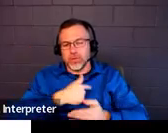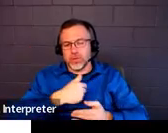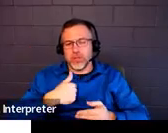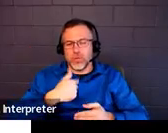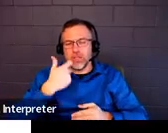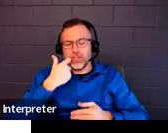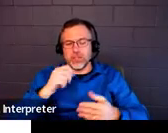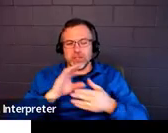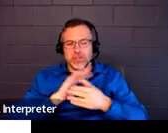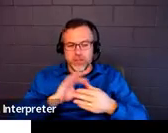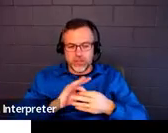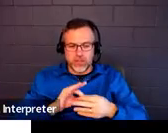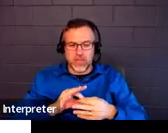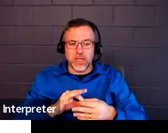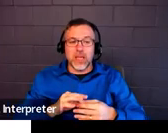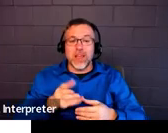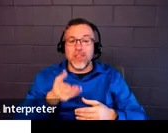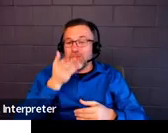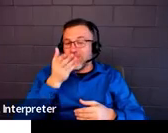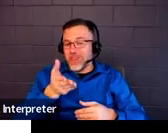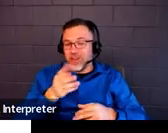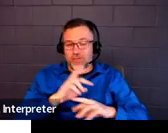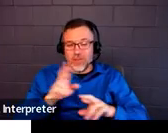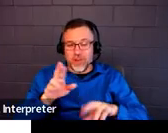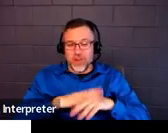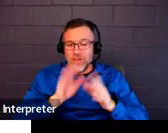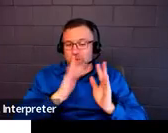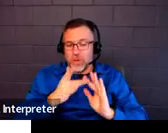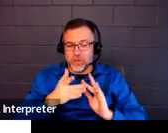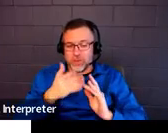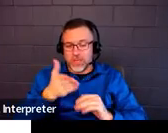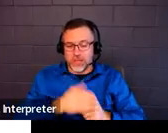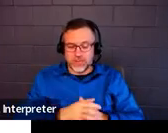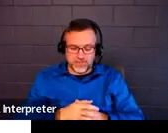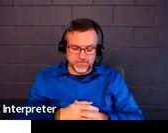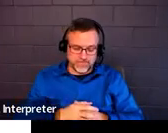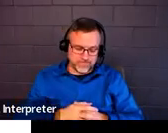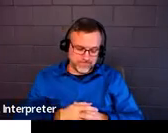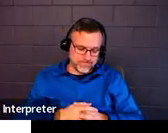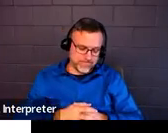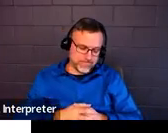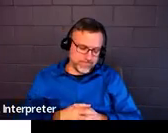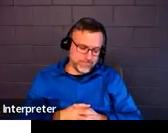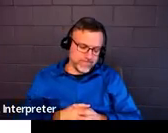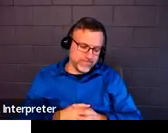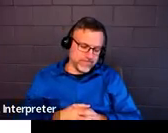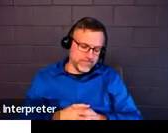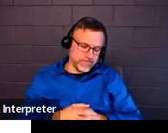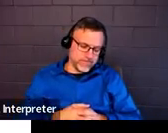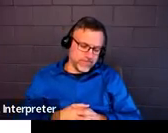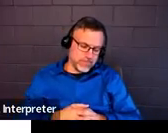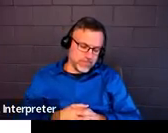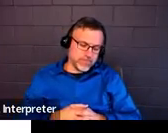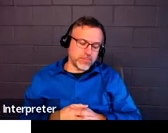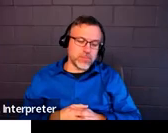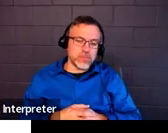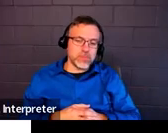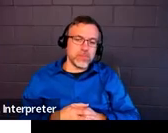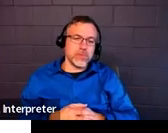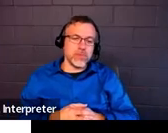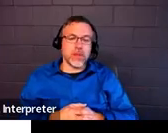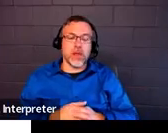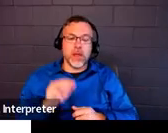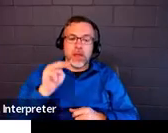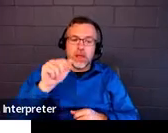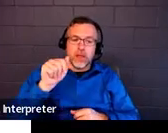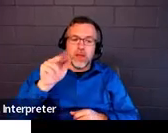been released. So they are up on the website now. And there was a training presentation from March